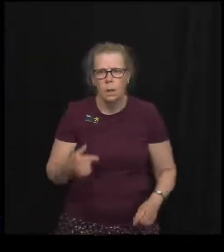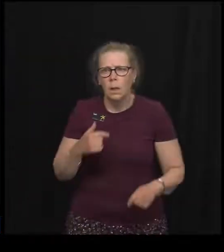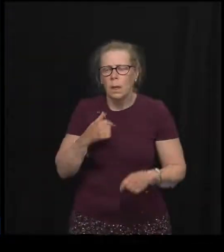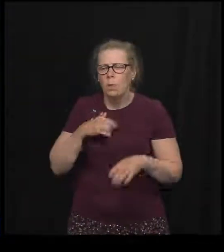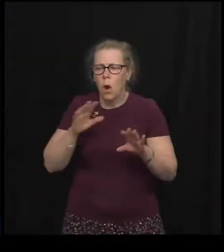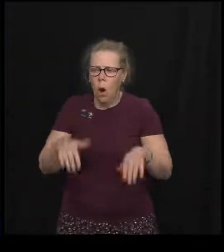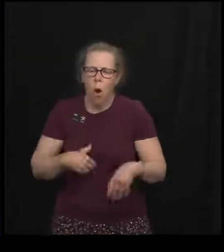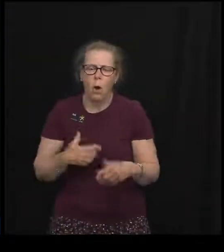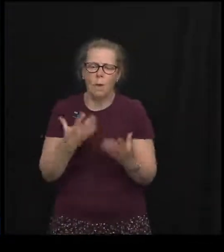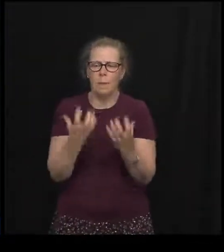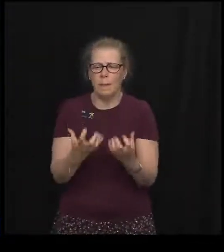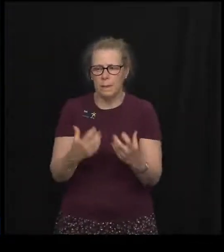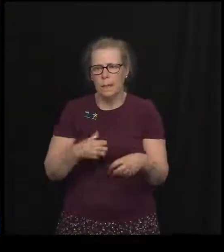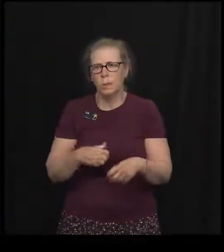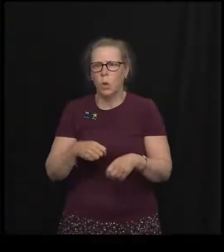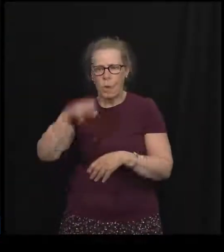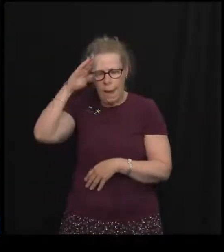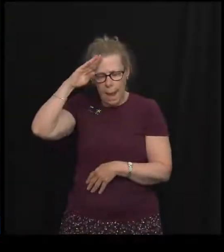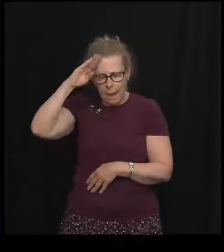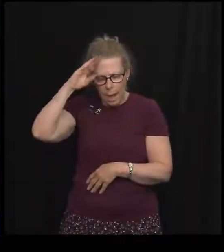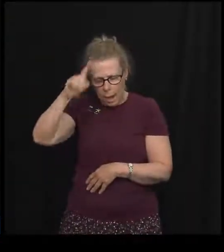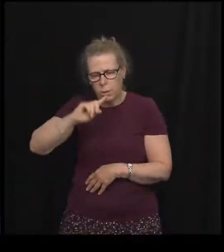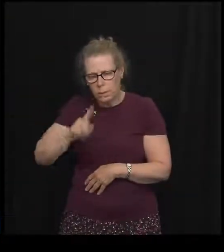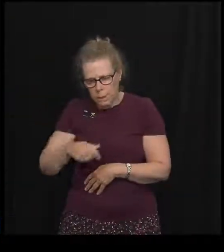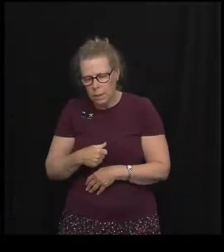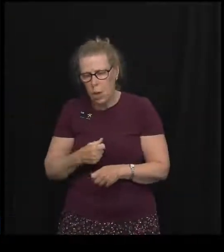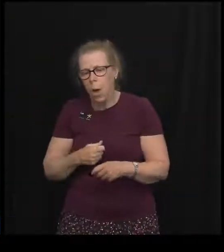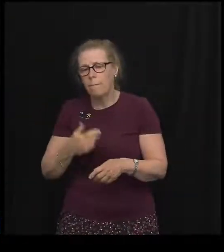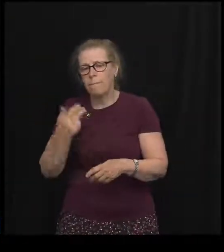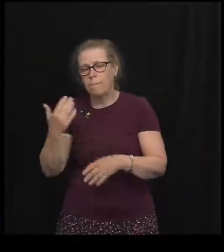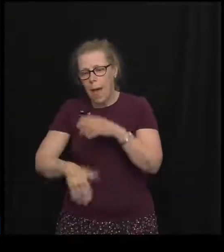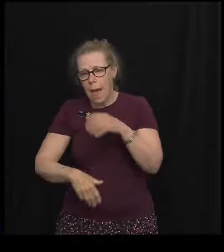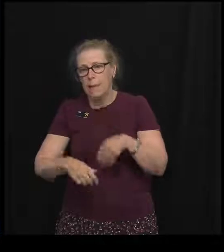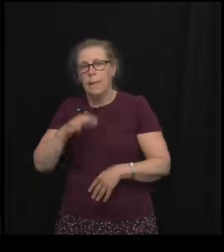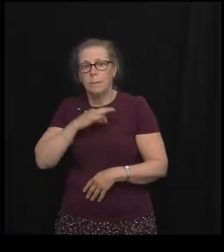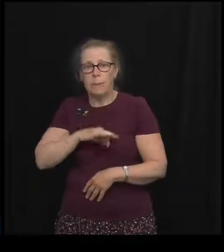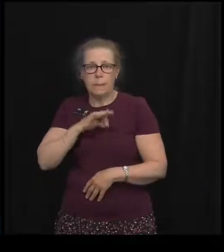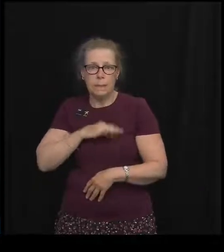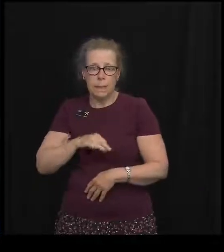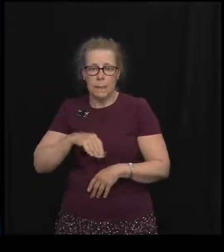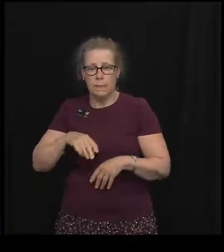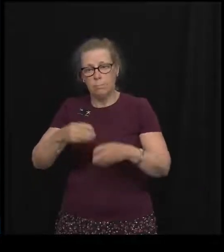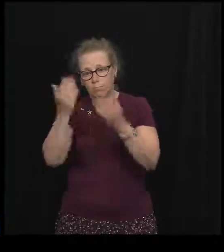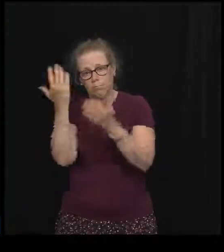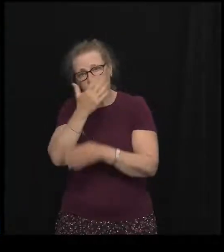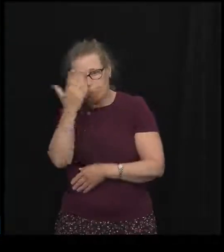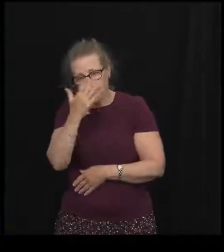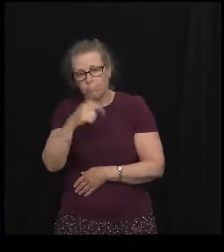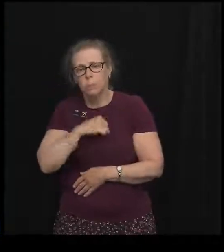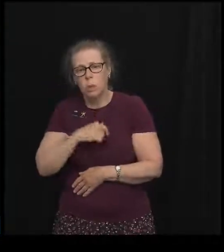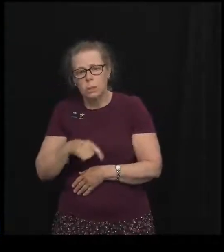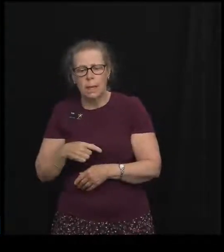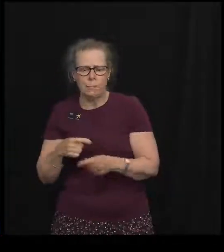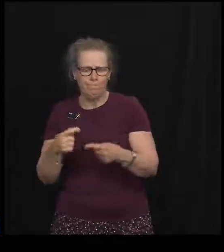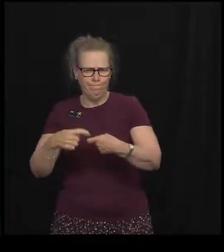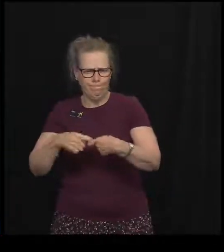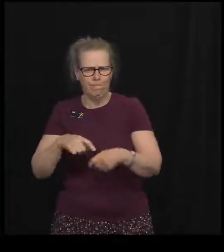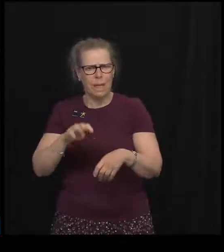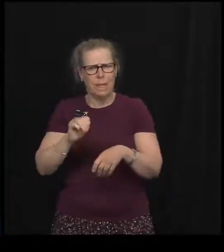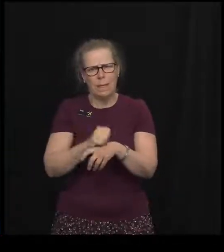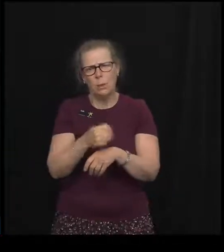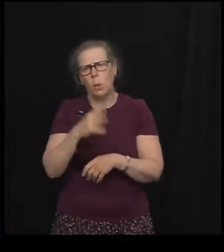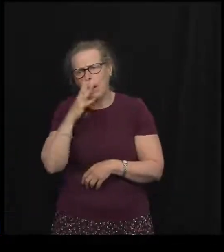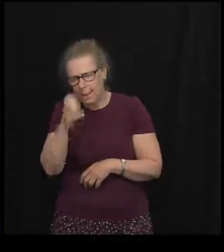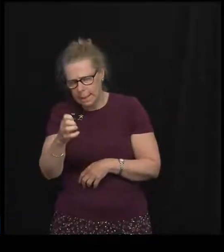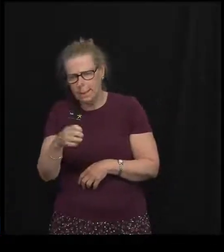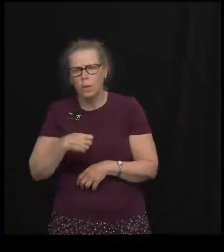school and I got into this public health and global health. And then I actually, at the time, around 1990,